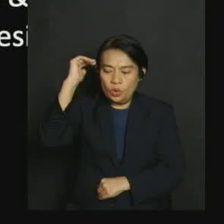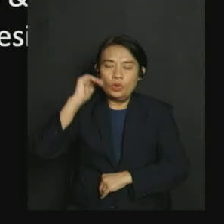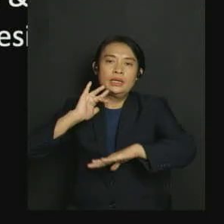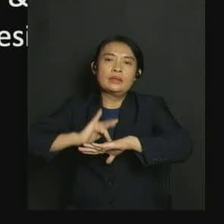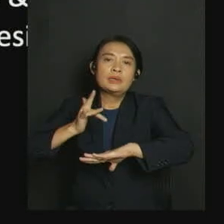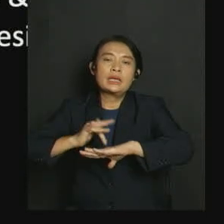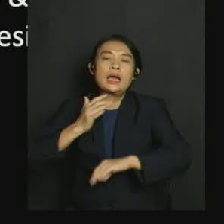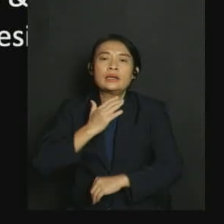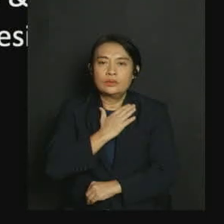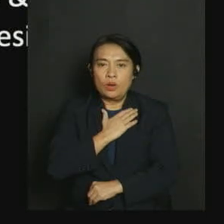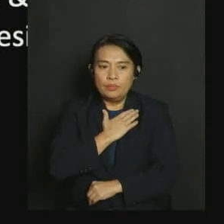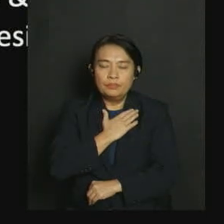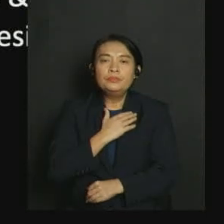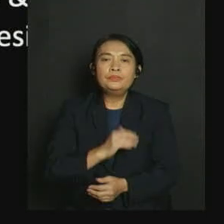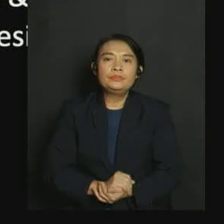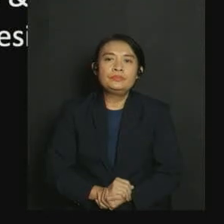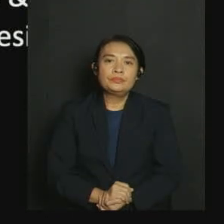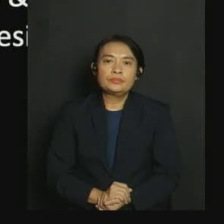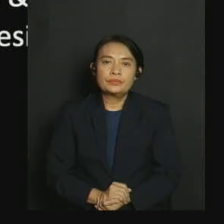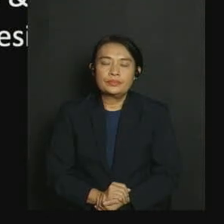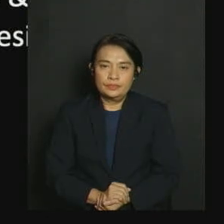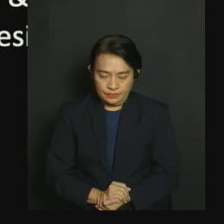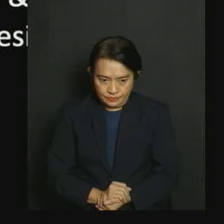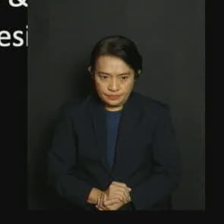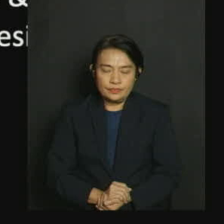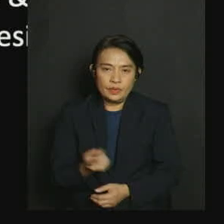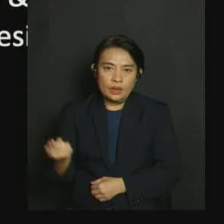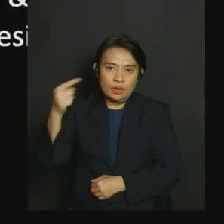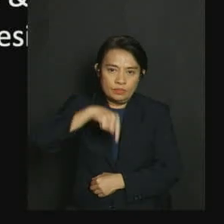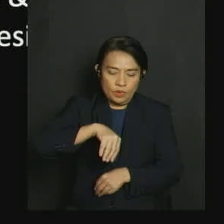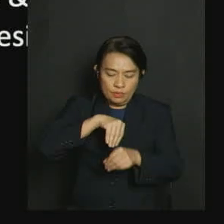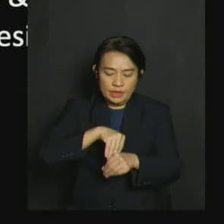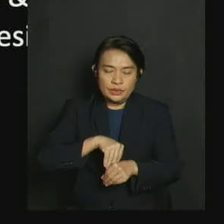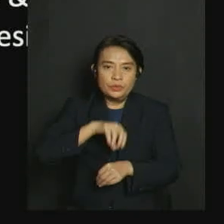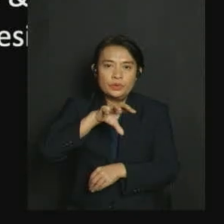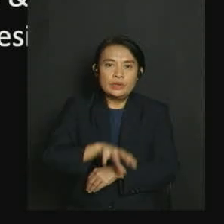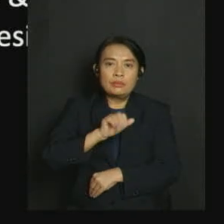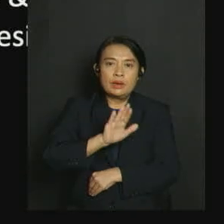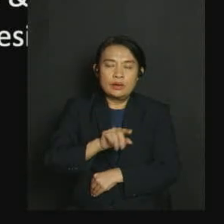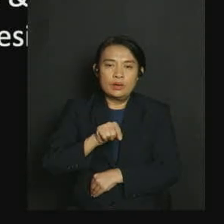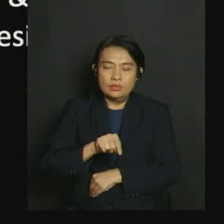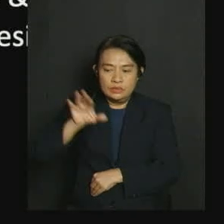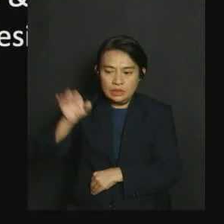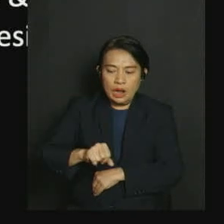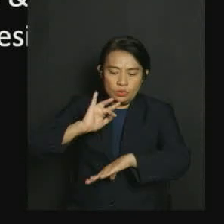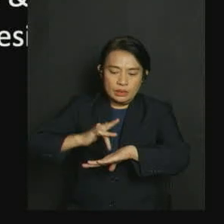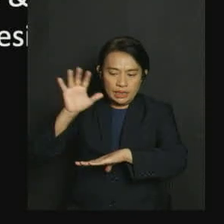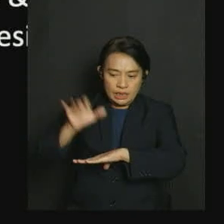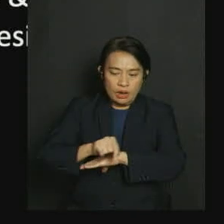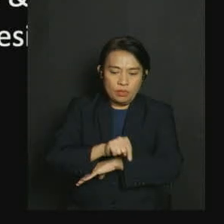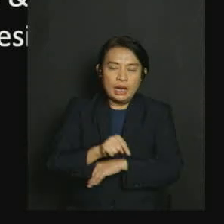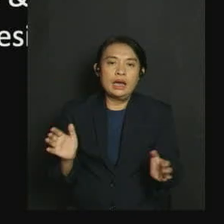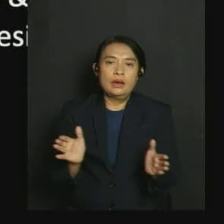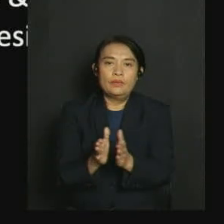I did when I eventually made my way to the city was sort of bringing nature into the city. Which was severely